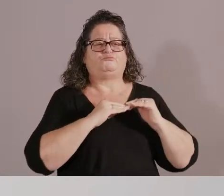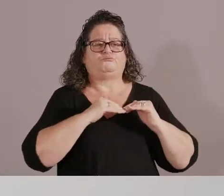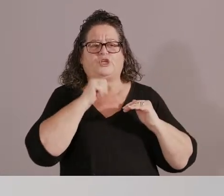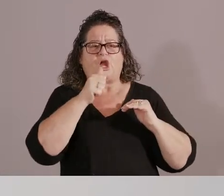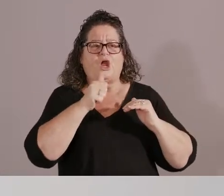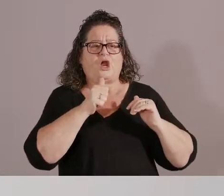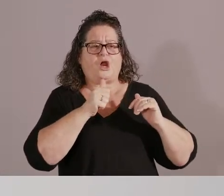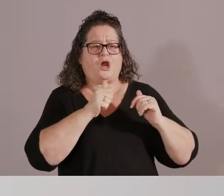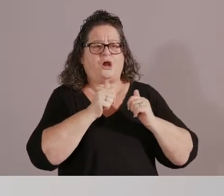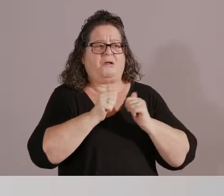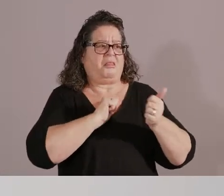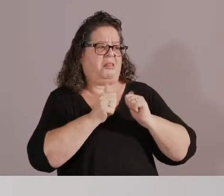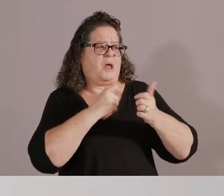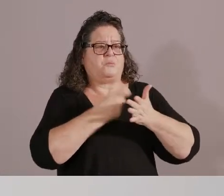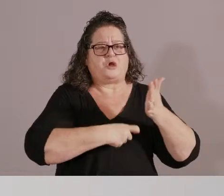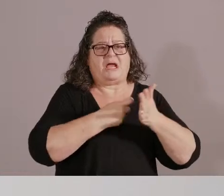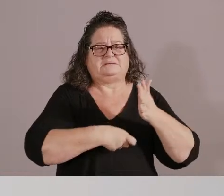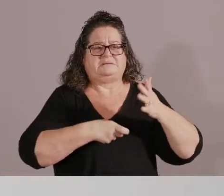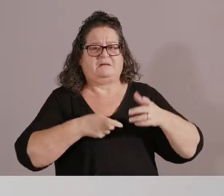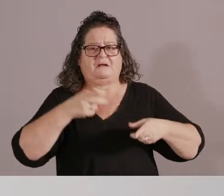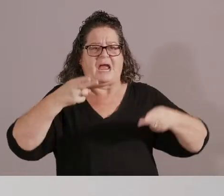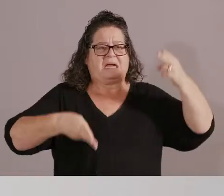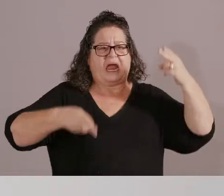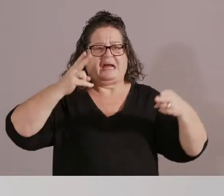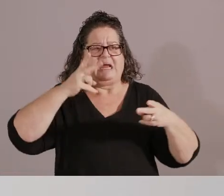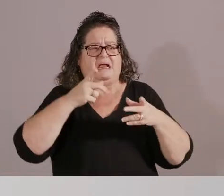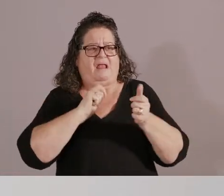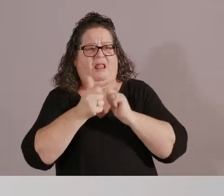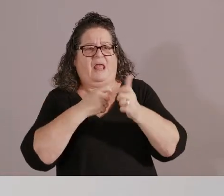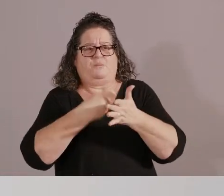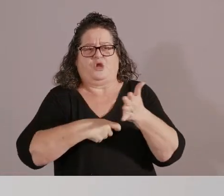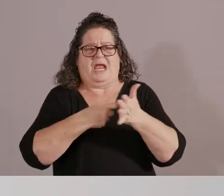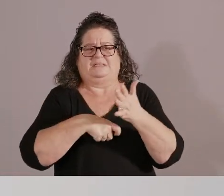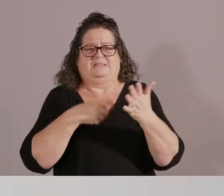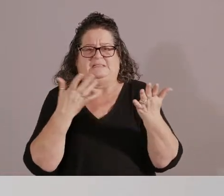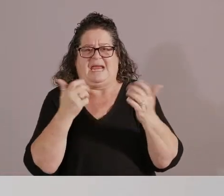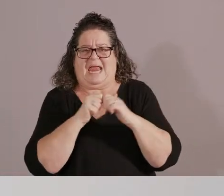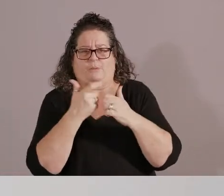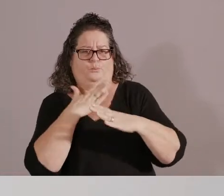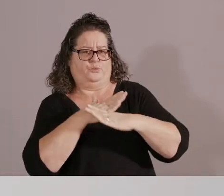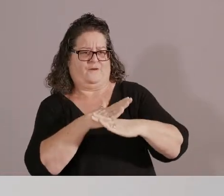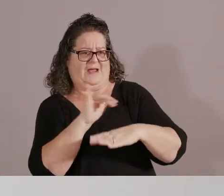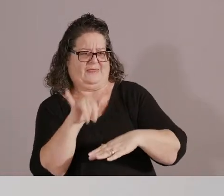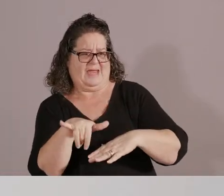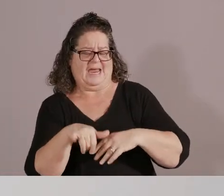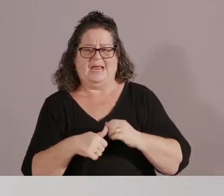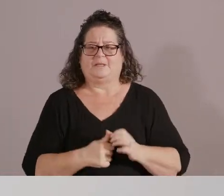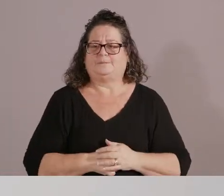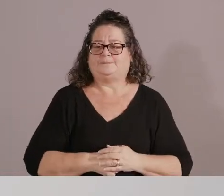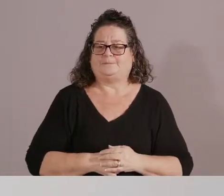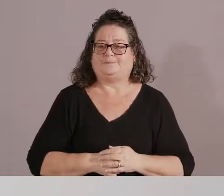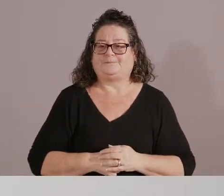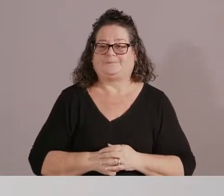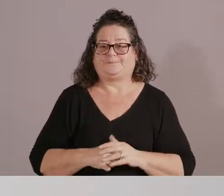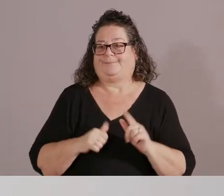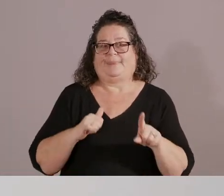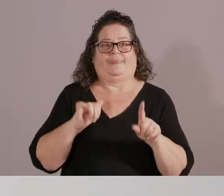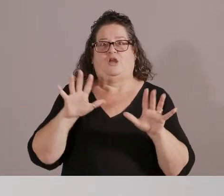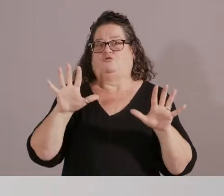How do you prevent all of that? Right. I think that those are great questions. You know, as we were bringing